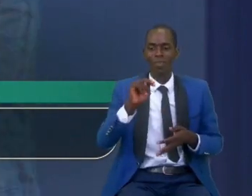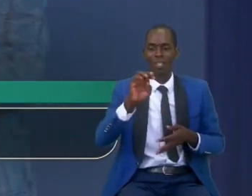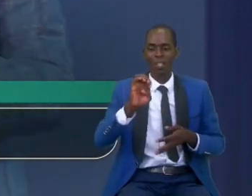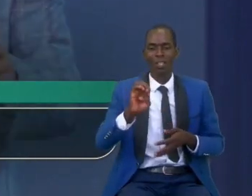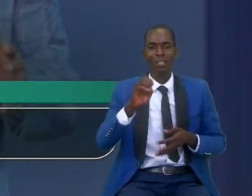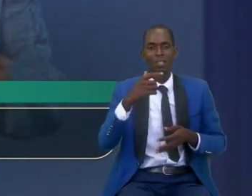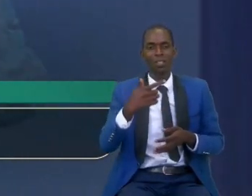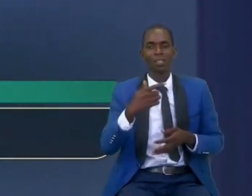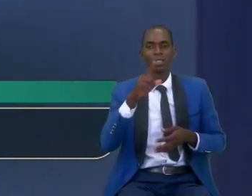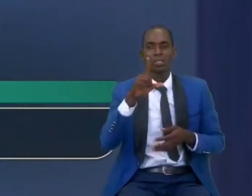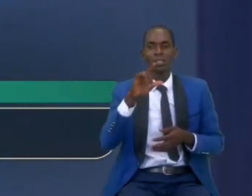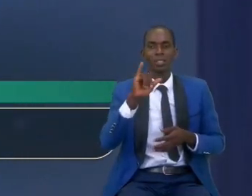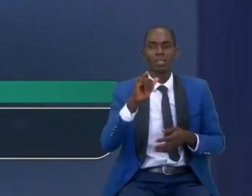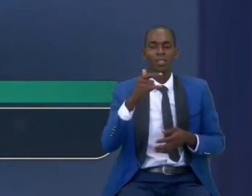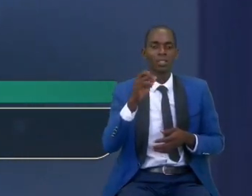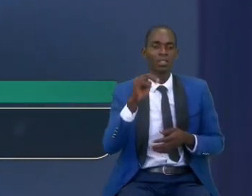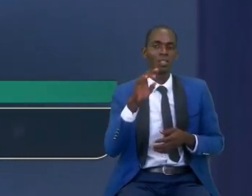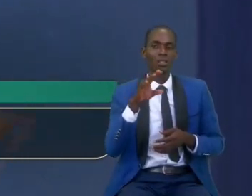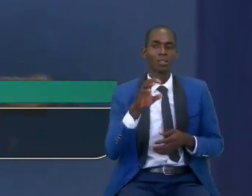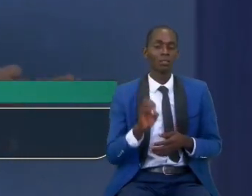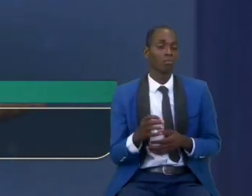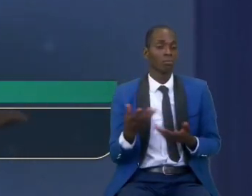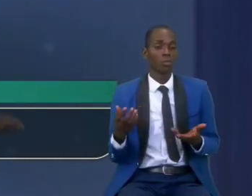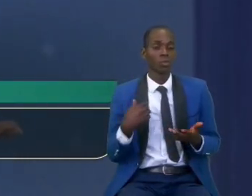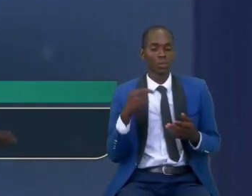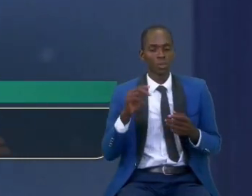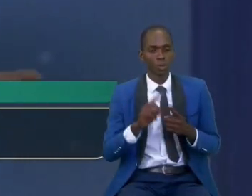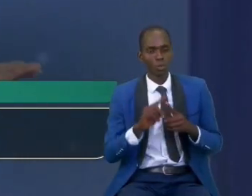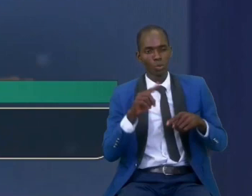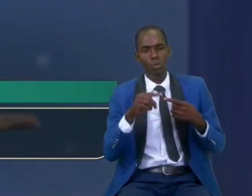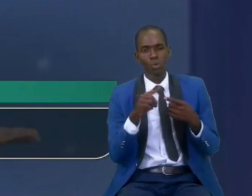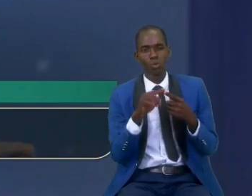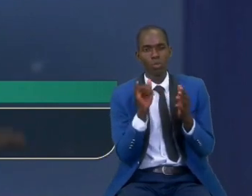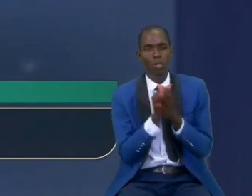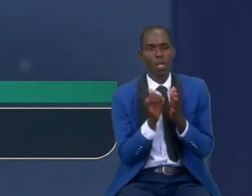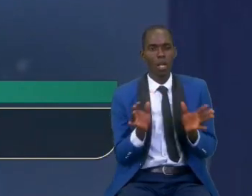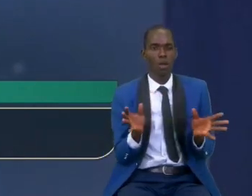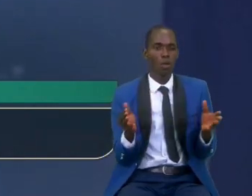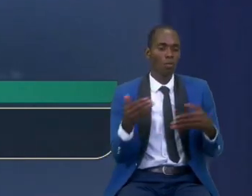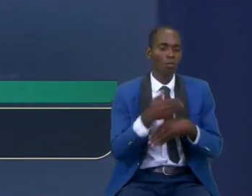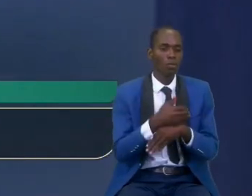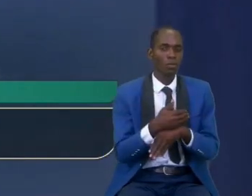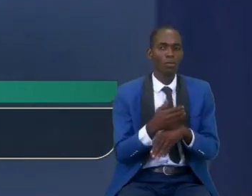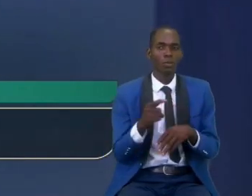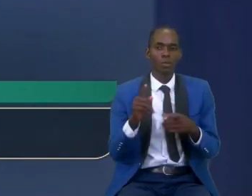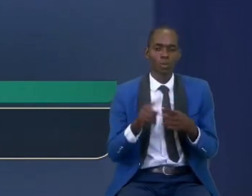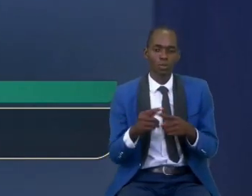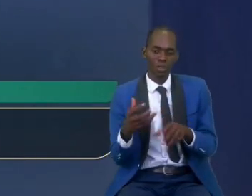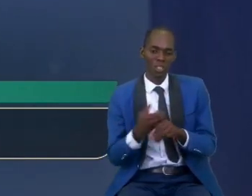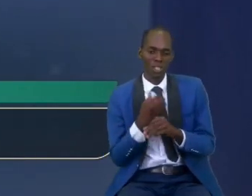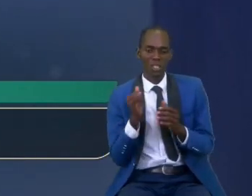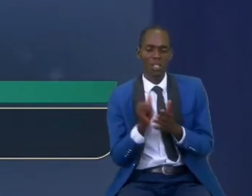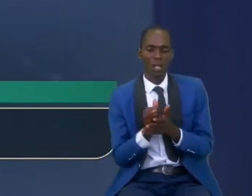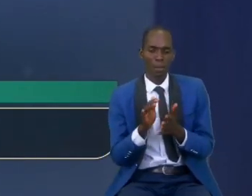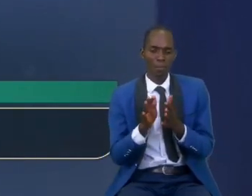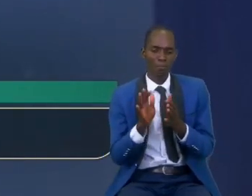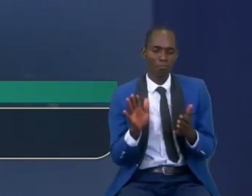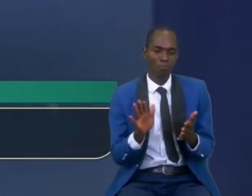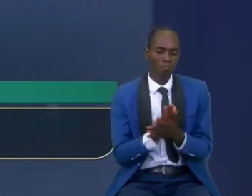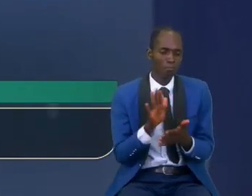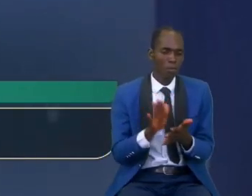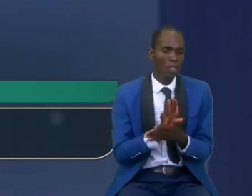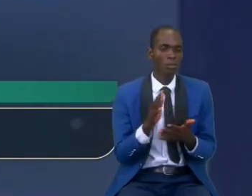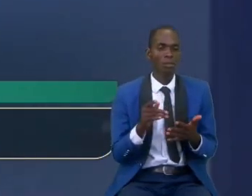office, we have to deal with that file, we have to attend to that person, and we just neglect everything.